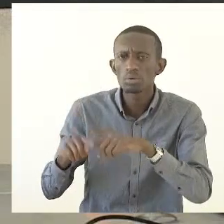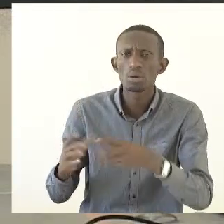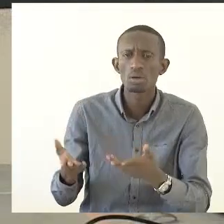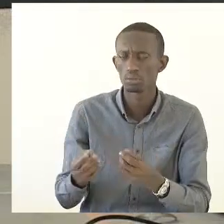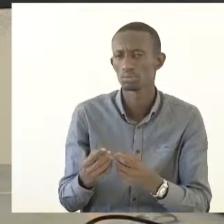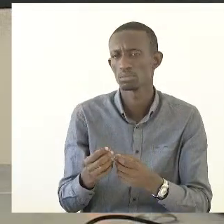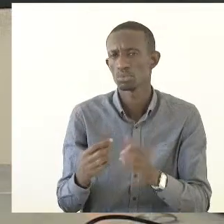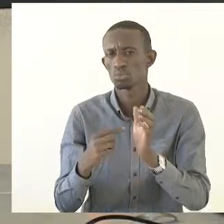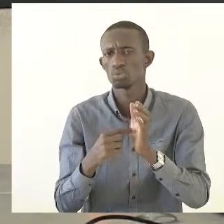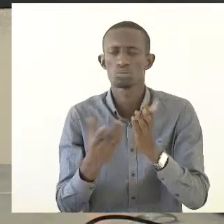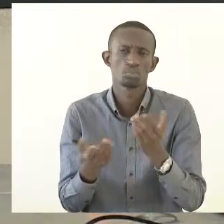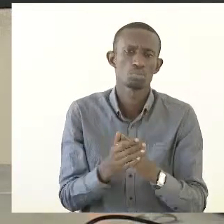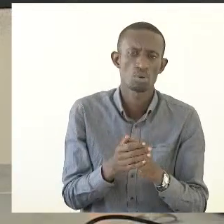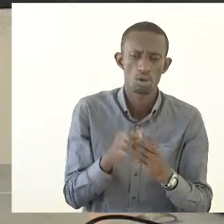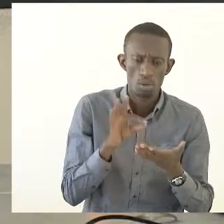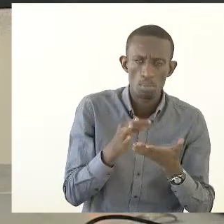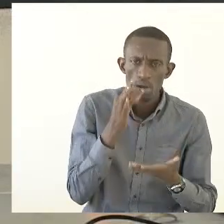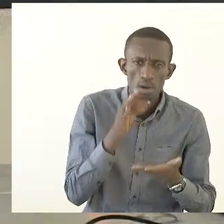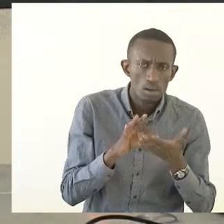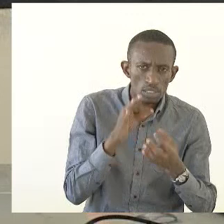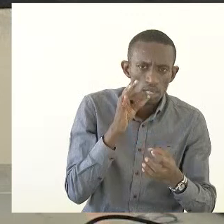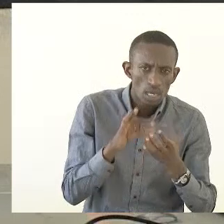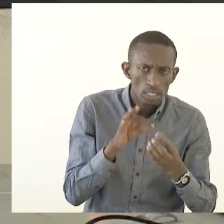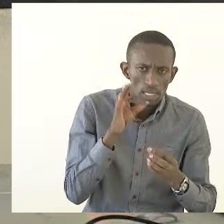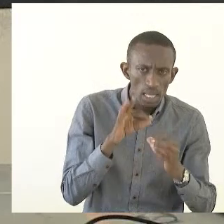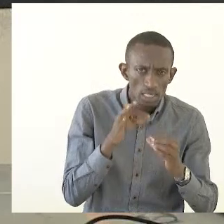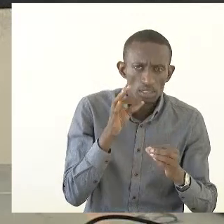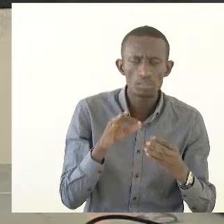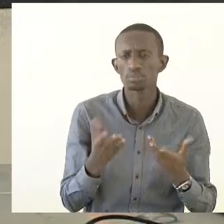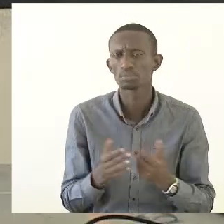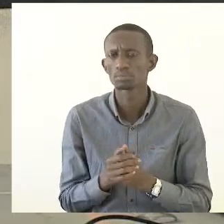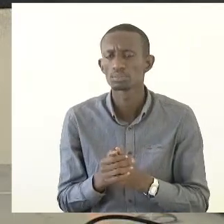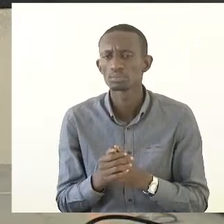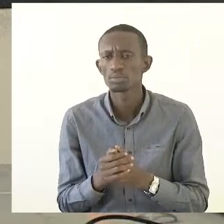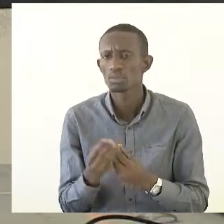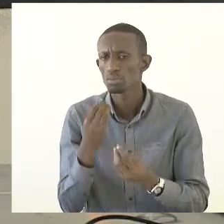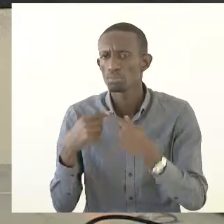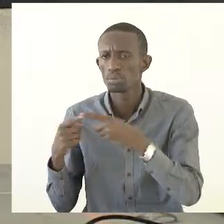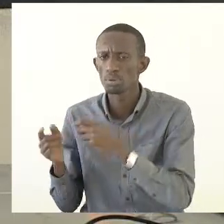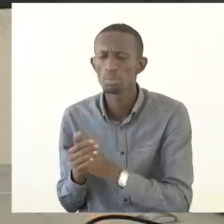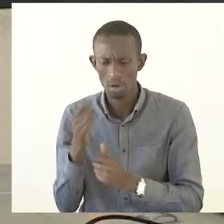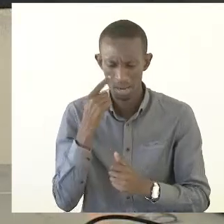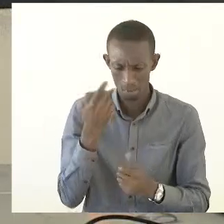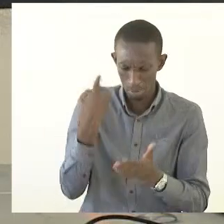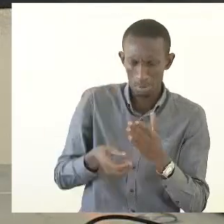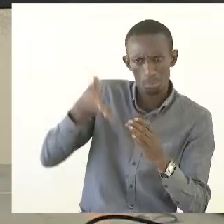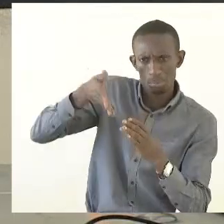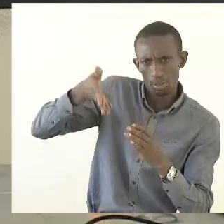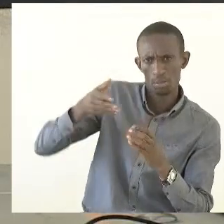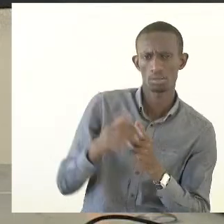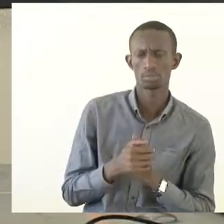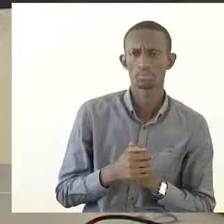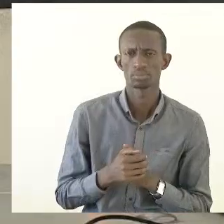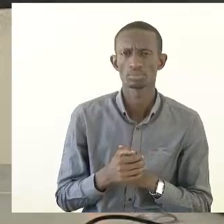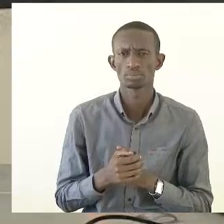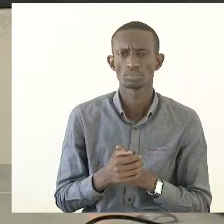biscuits, you have ever seen in some of the food, they are written some of the percentages that are present in that food components. And